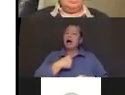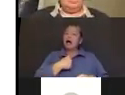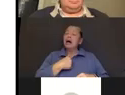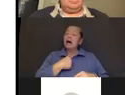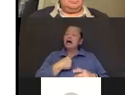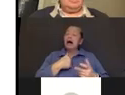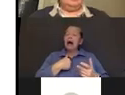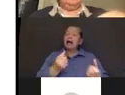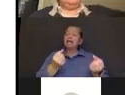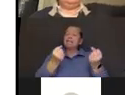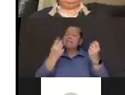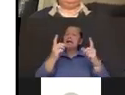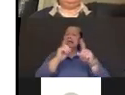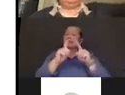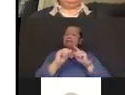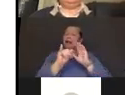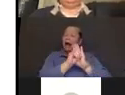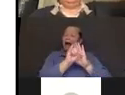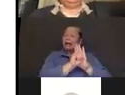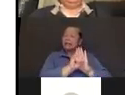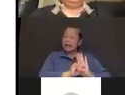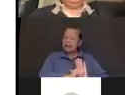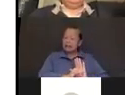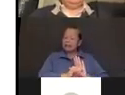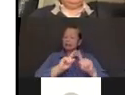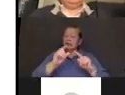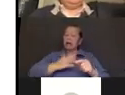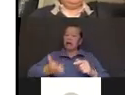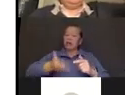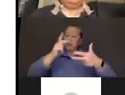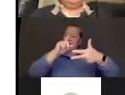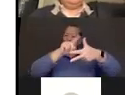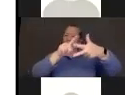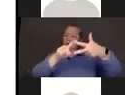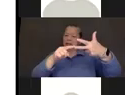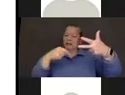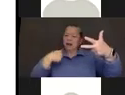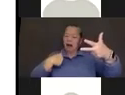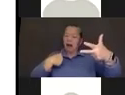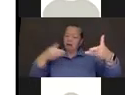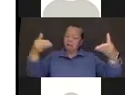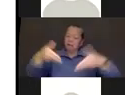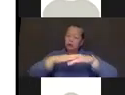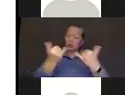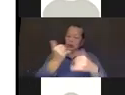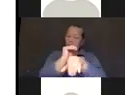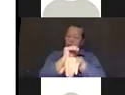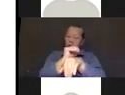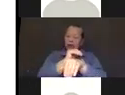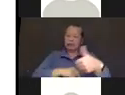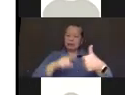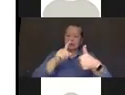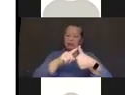with many different identities, but the three that I will name tonight is that I am